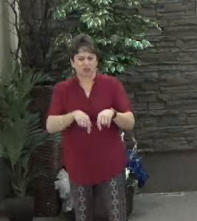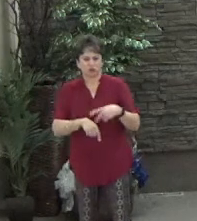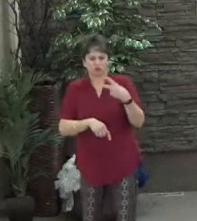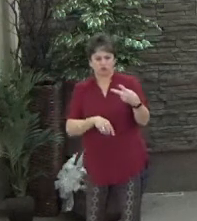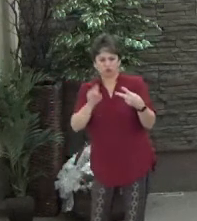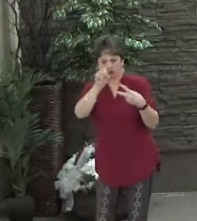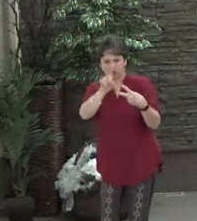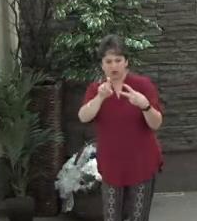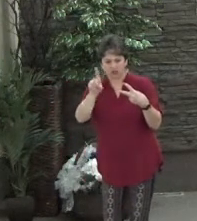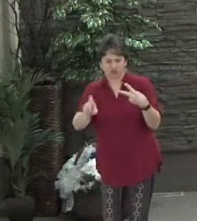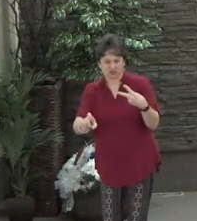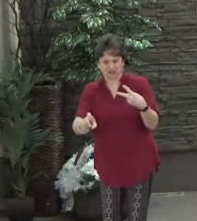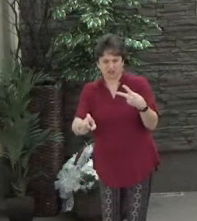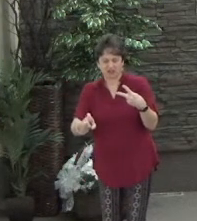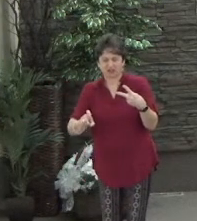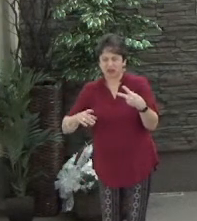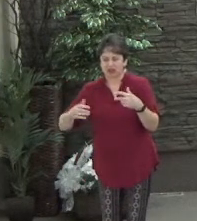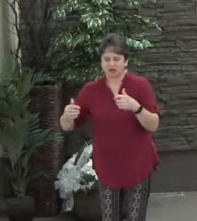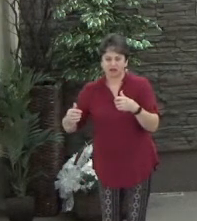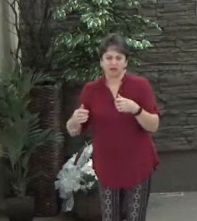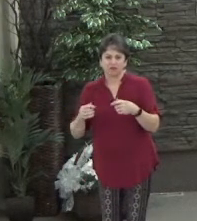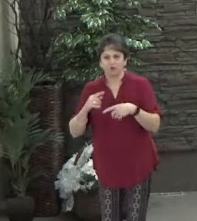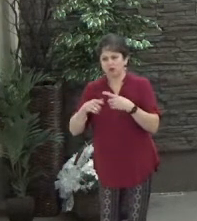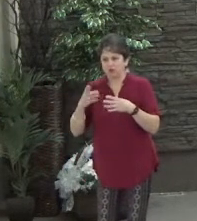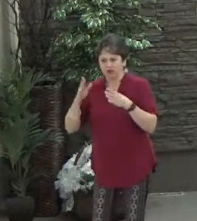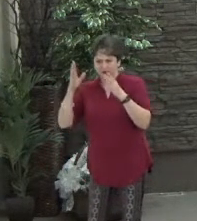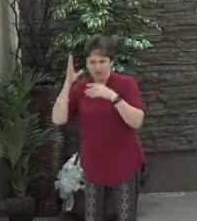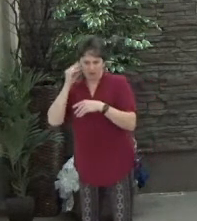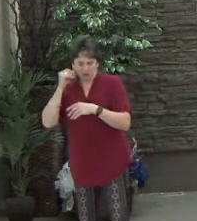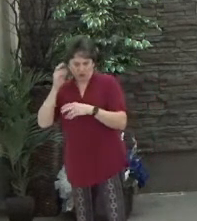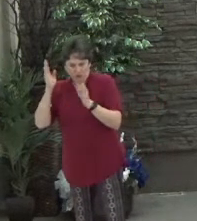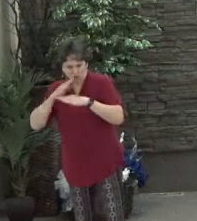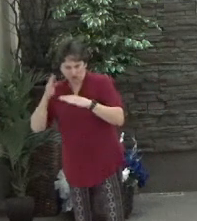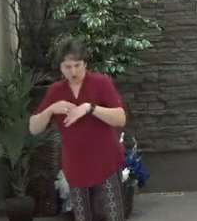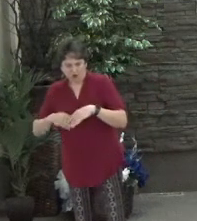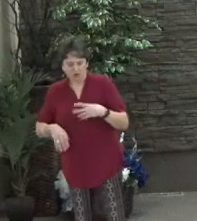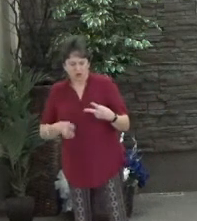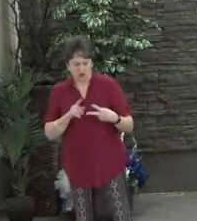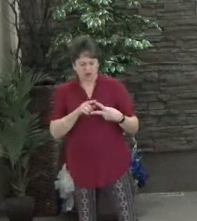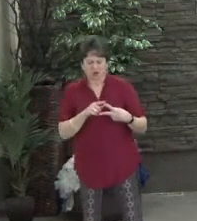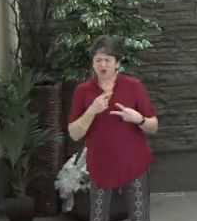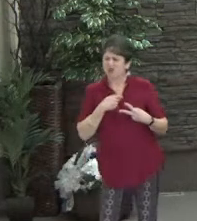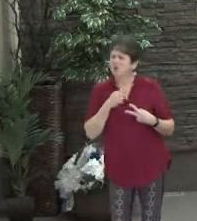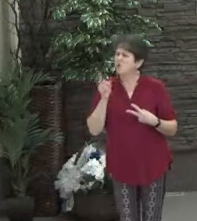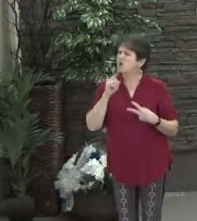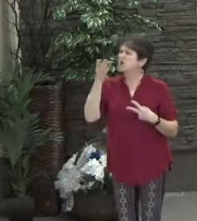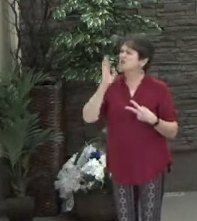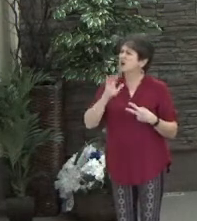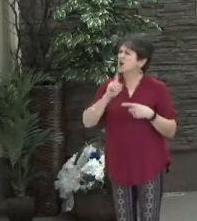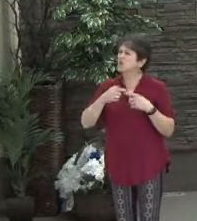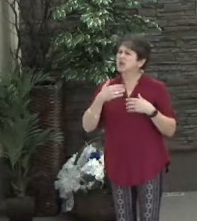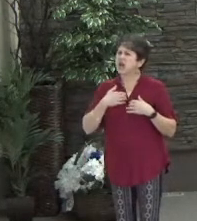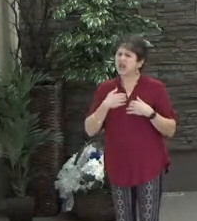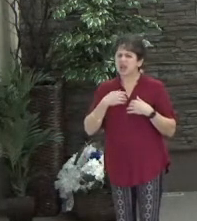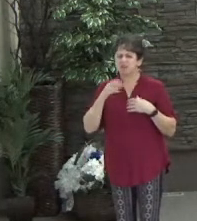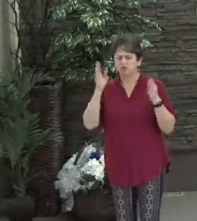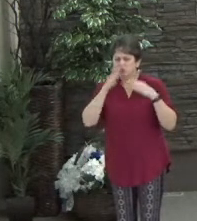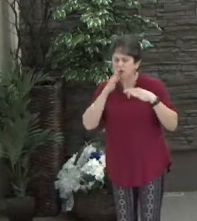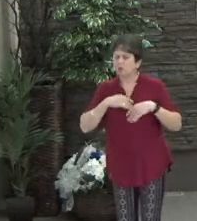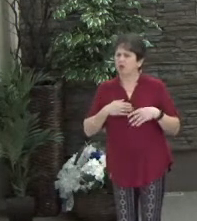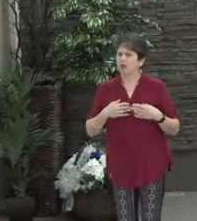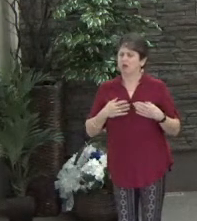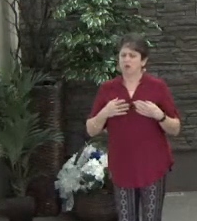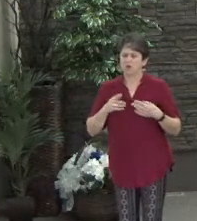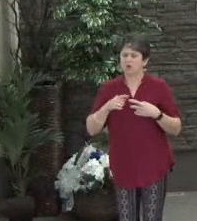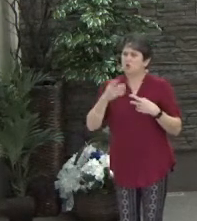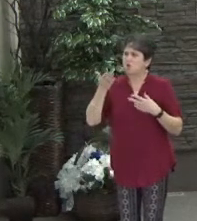of the questions that dog our heels when life brings us to the dump. We wonder, well, where is God when it hurts?